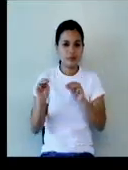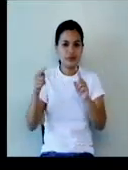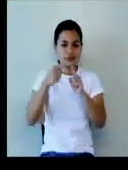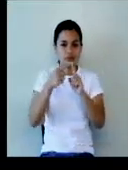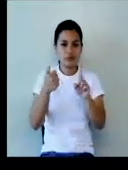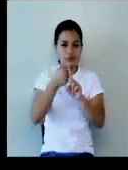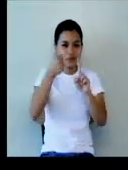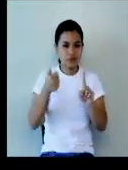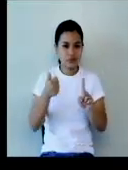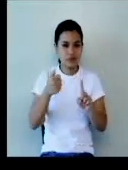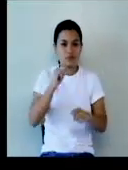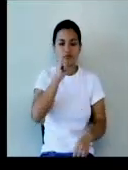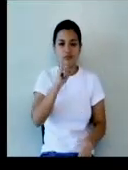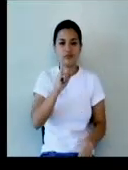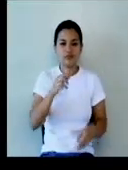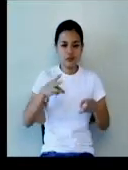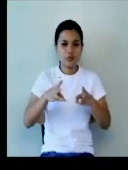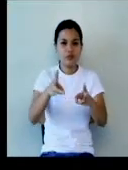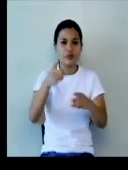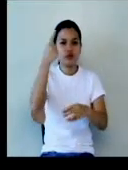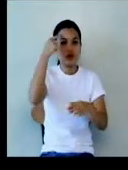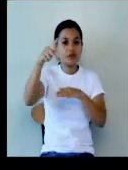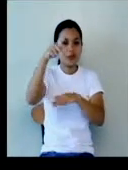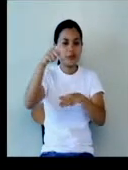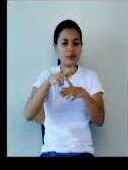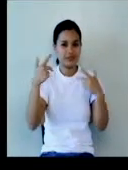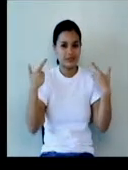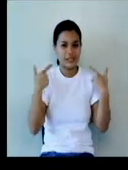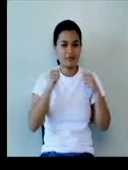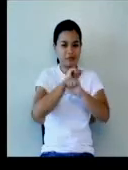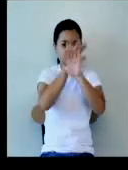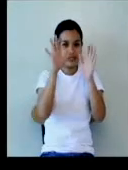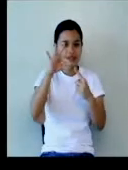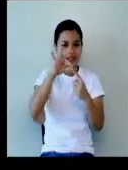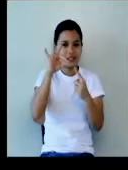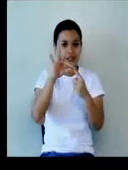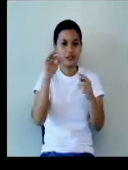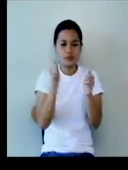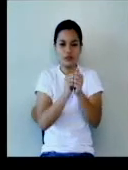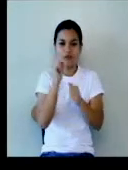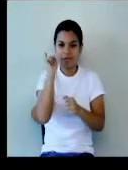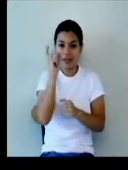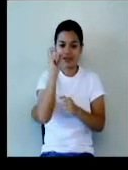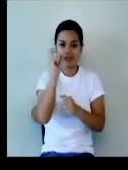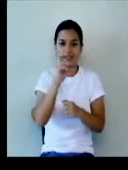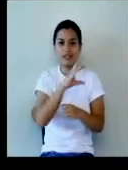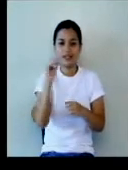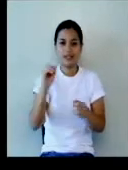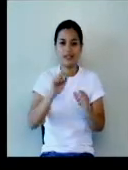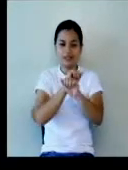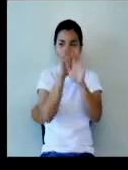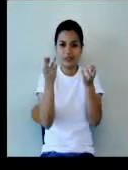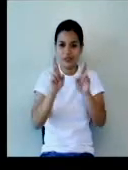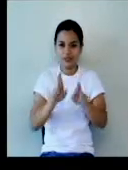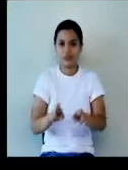The move towards automation is a means for the Philippines to have cleaner elections with faster